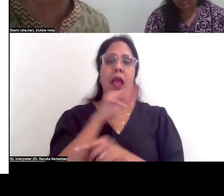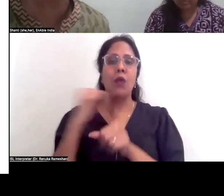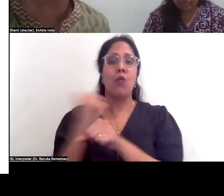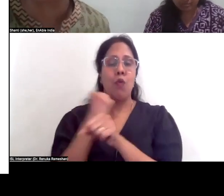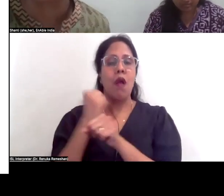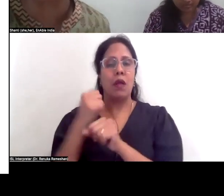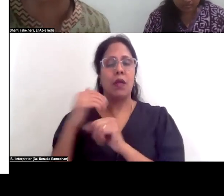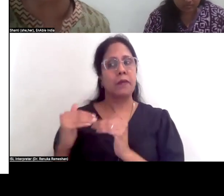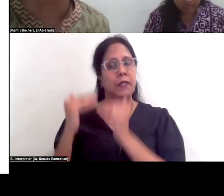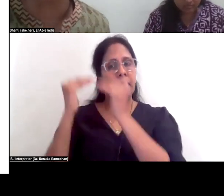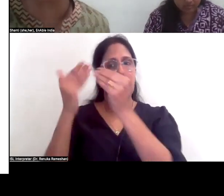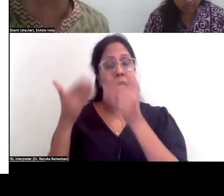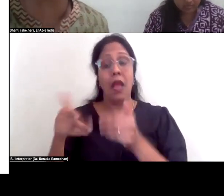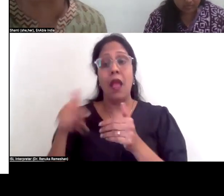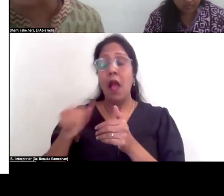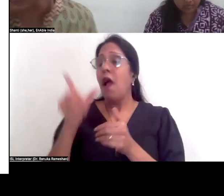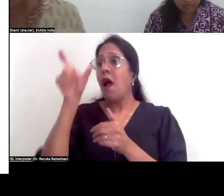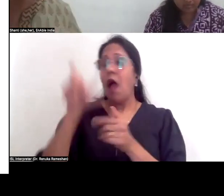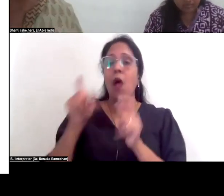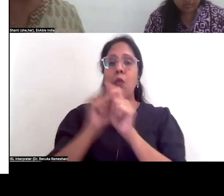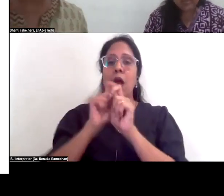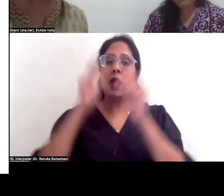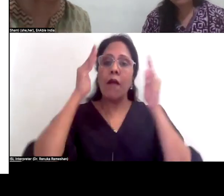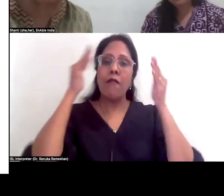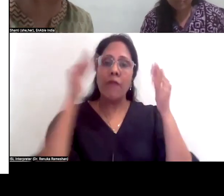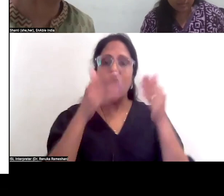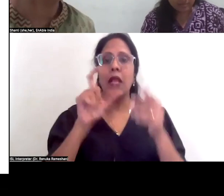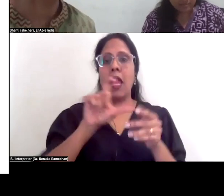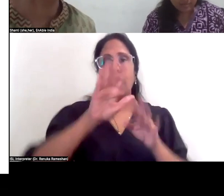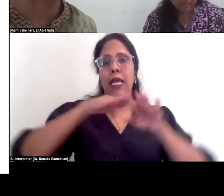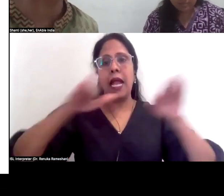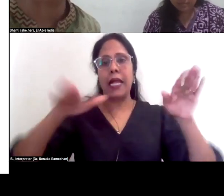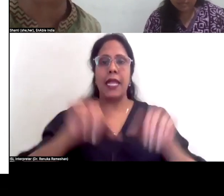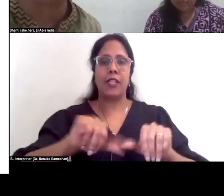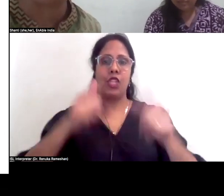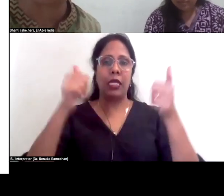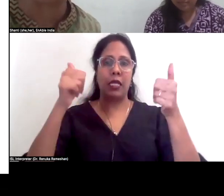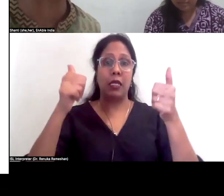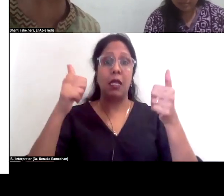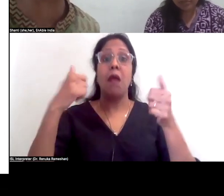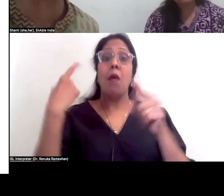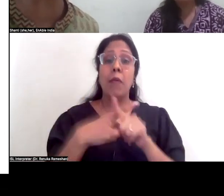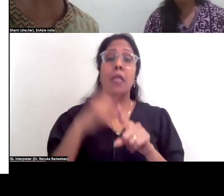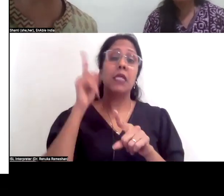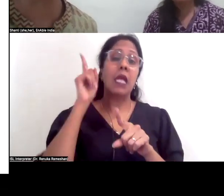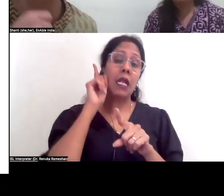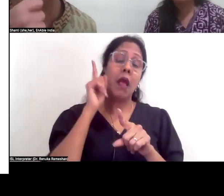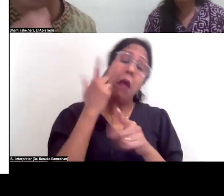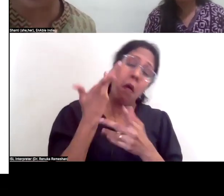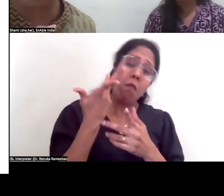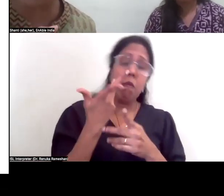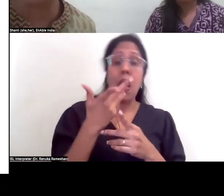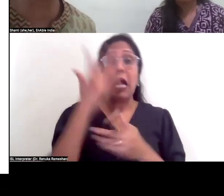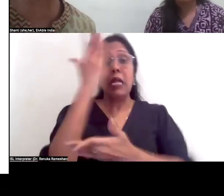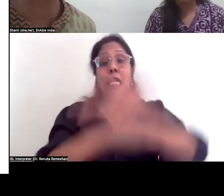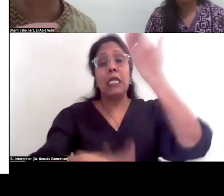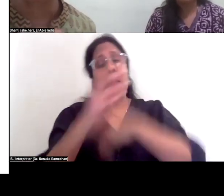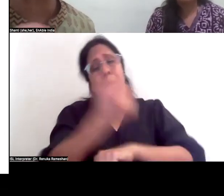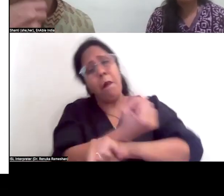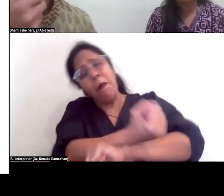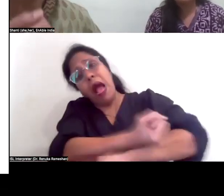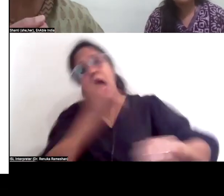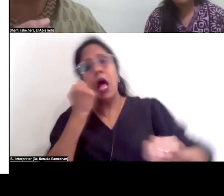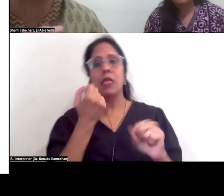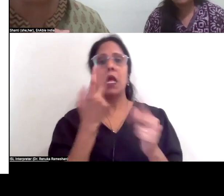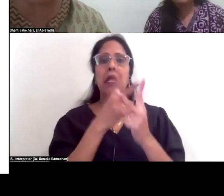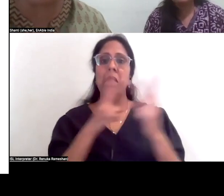handling candidate success. Very dedicated professional, has worked with profound disability. That means people with multiple disability